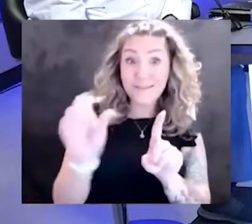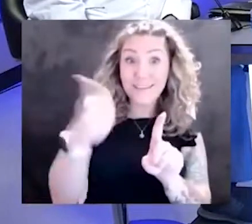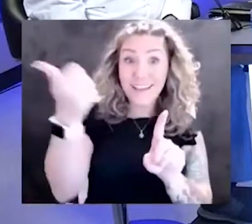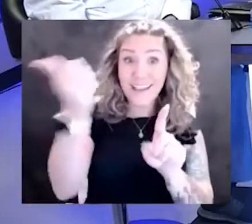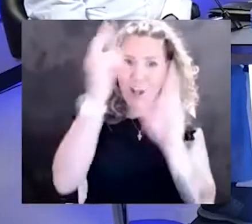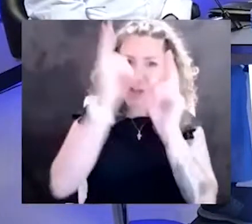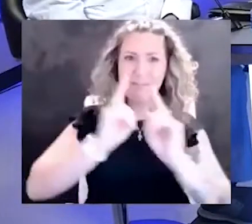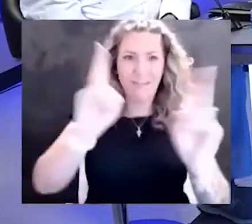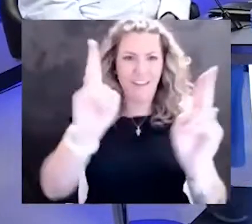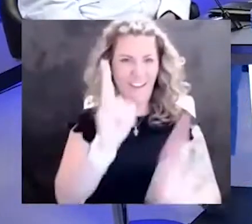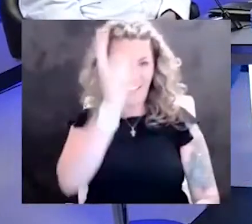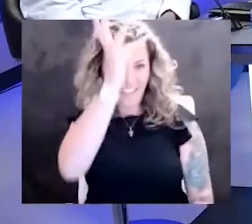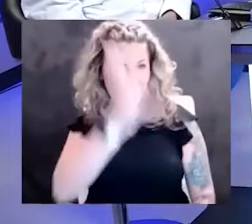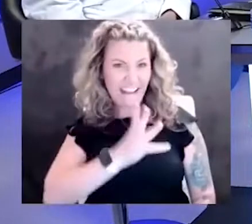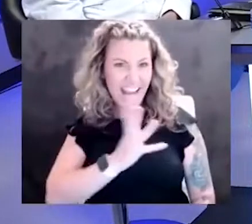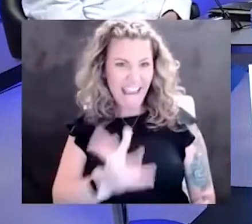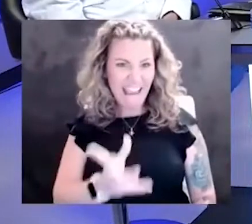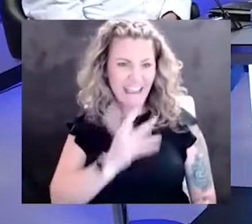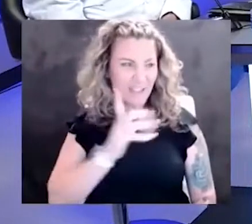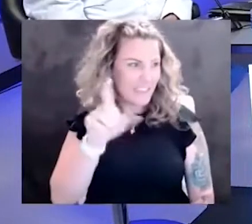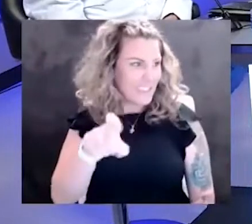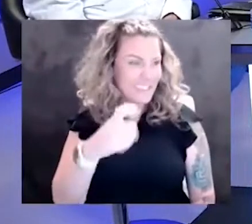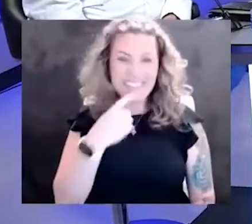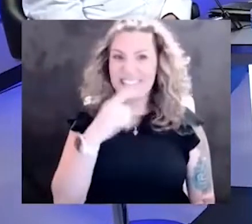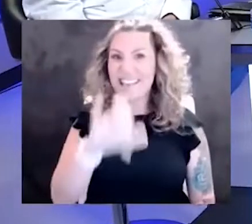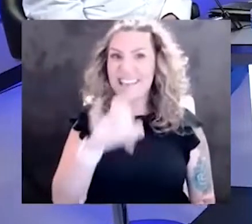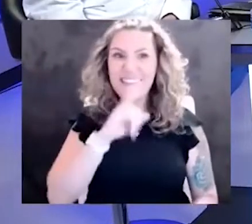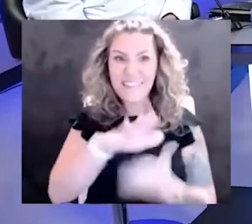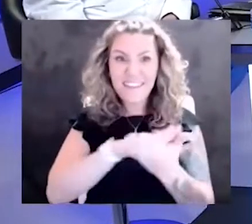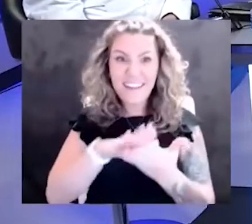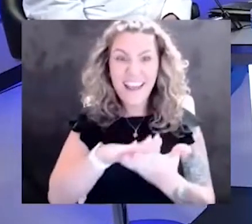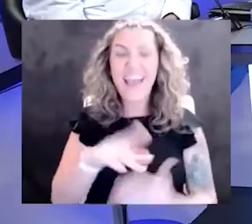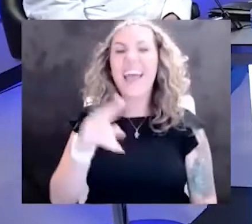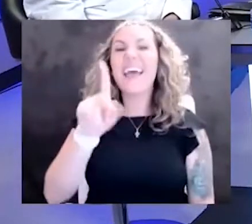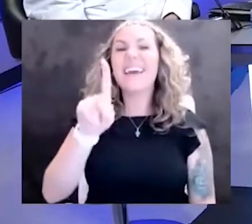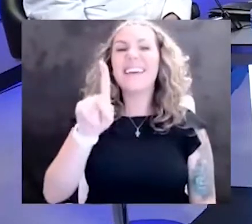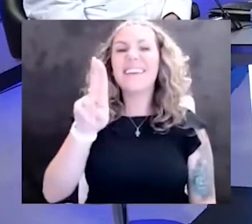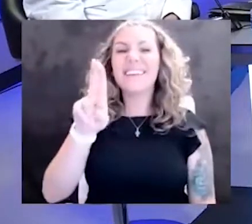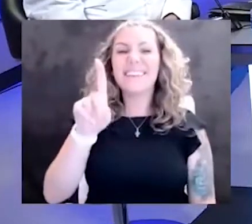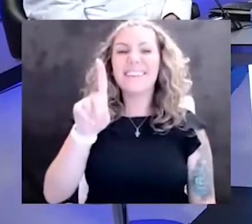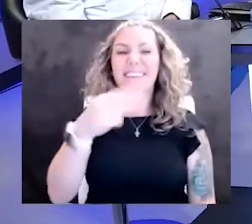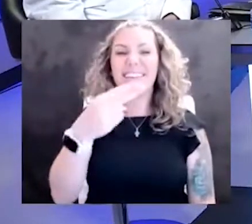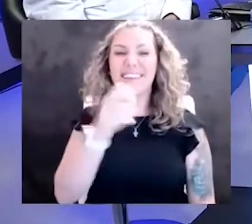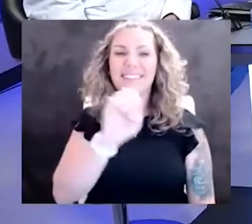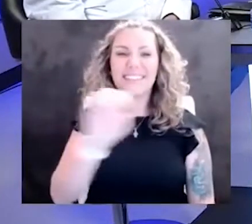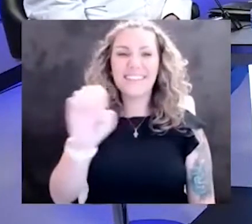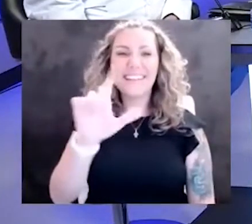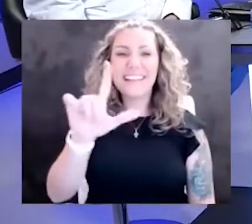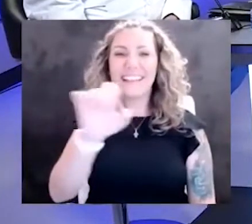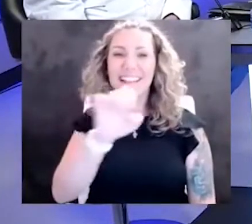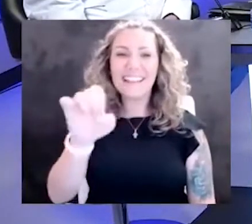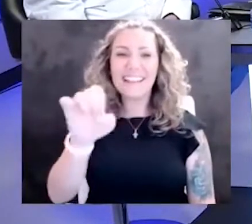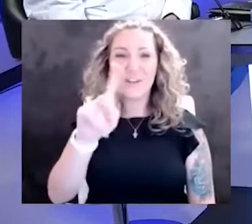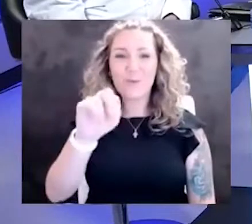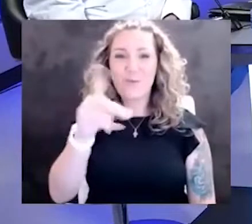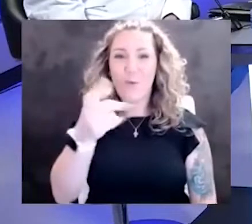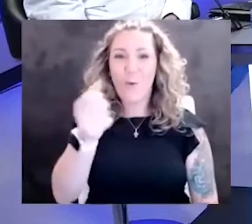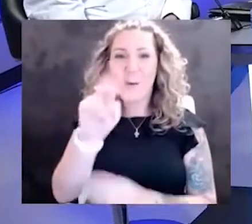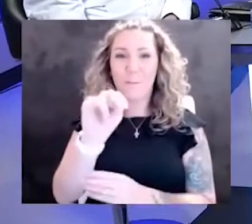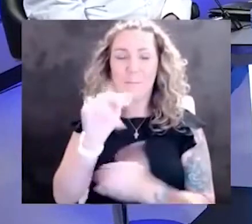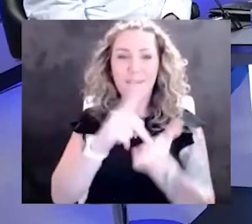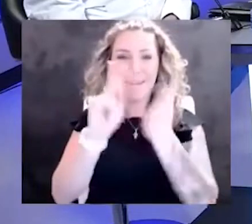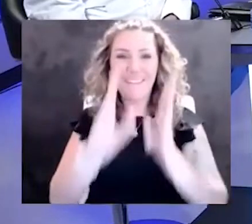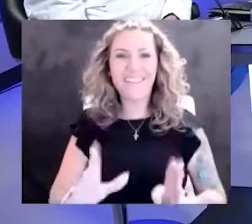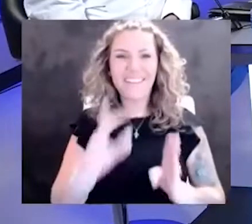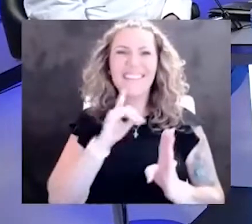even say that. Man, do I have to say it to be so nice to him? KDHE Secretary Dr. Lee Norman, a very good friend of mine, and my predecessor, Chief Medical Officer here at the Health System. We